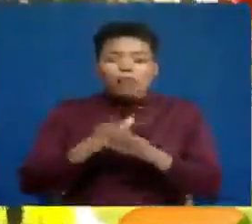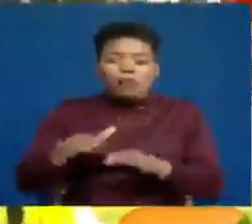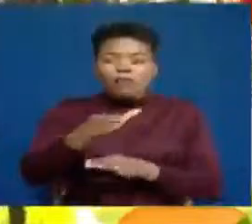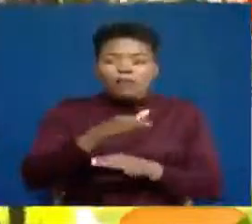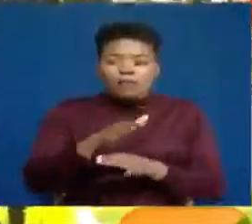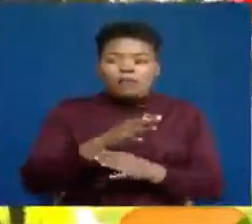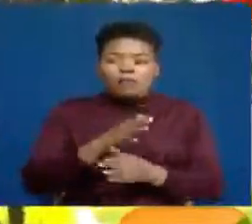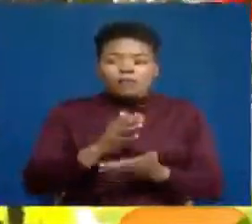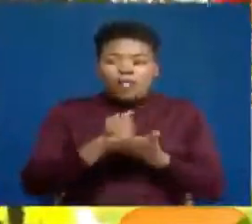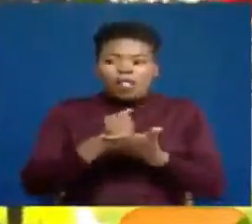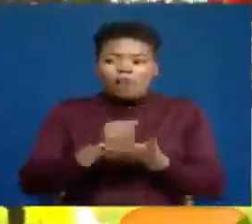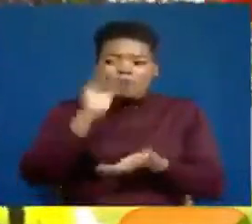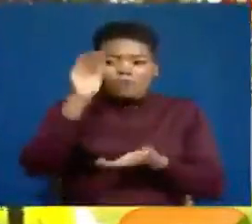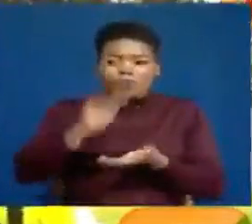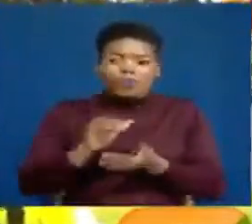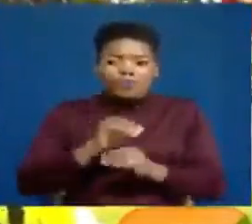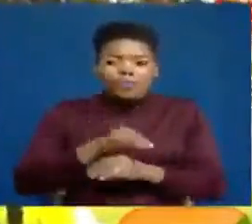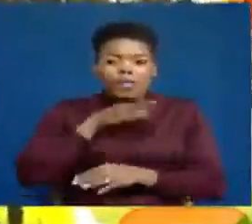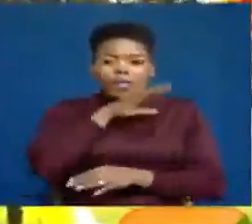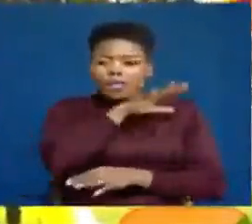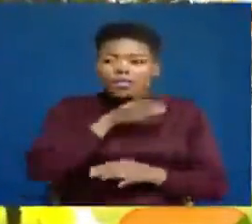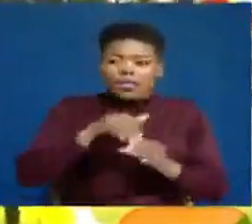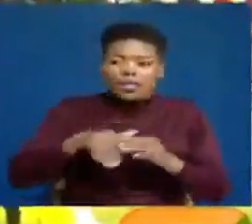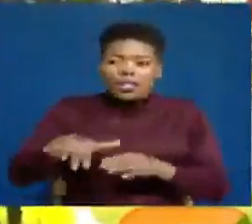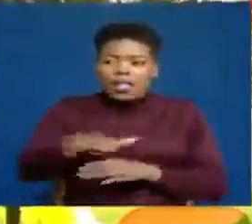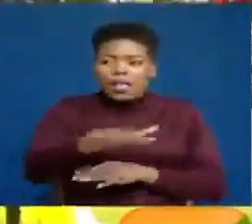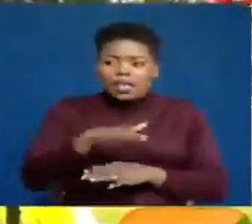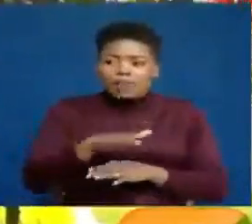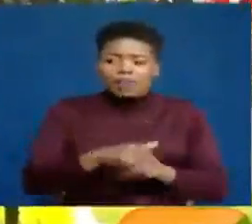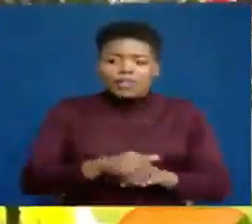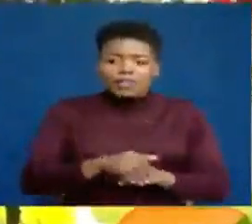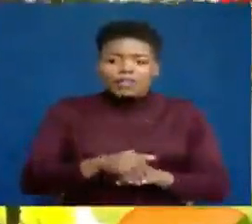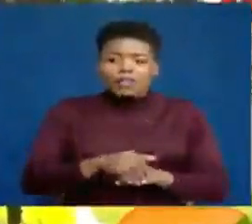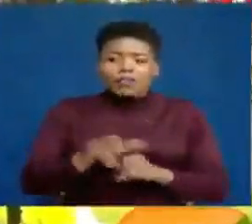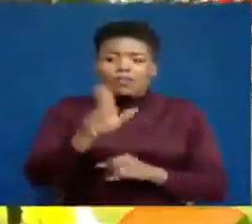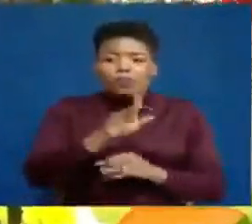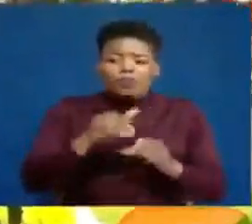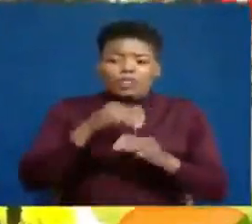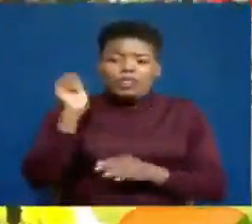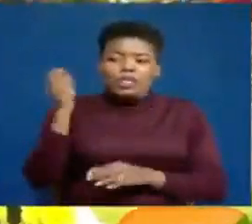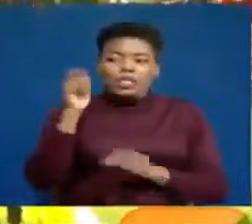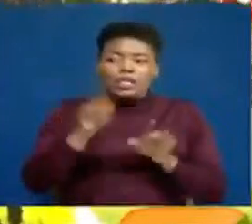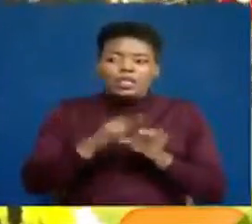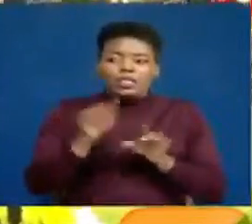pollution. The tiny creature may revolutionize recycling in Kenya